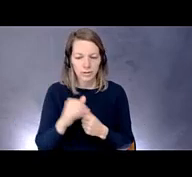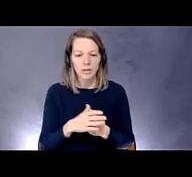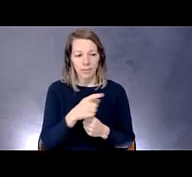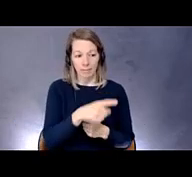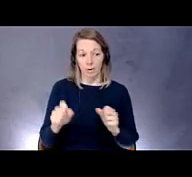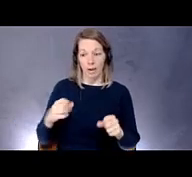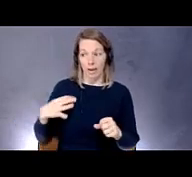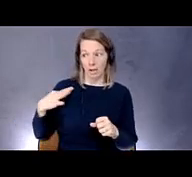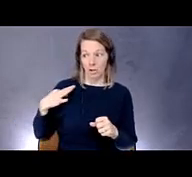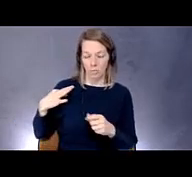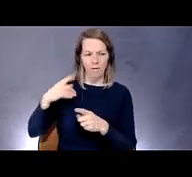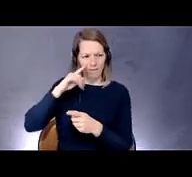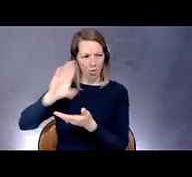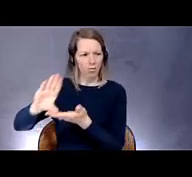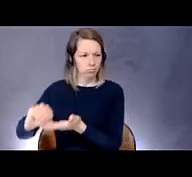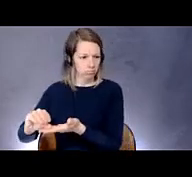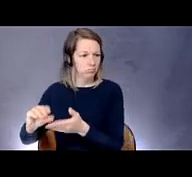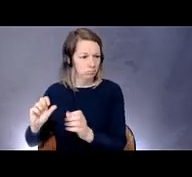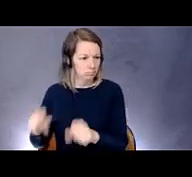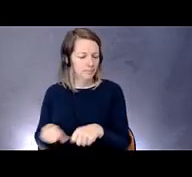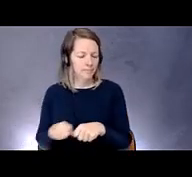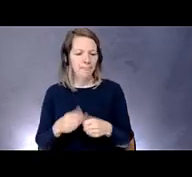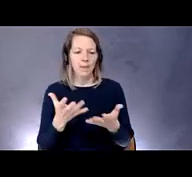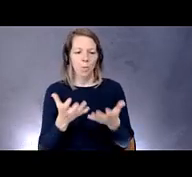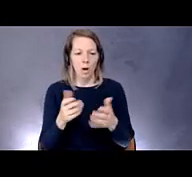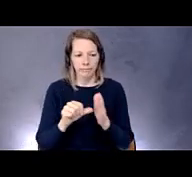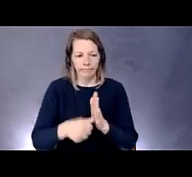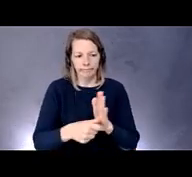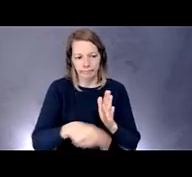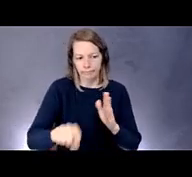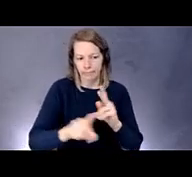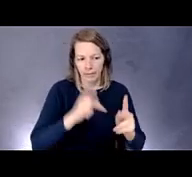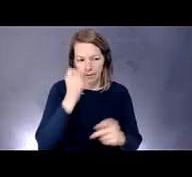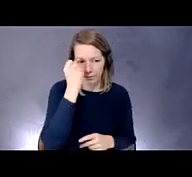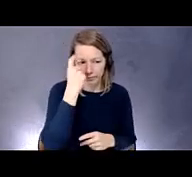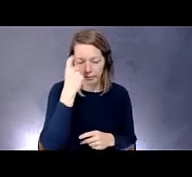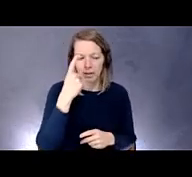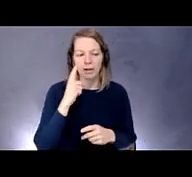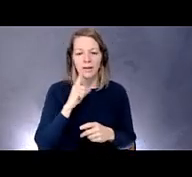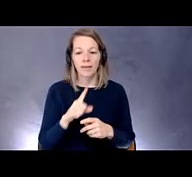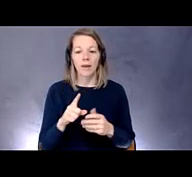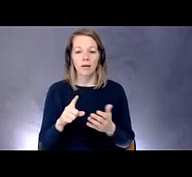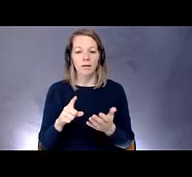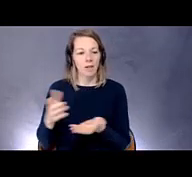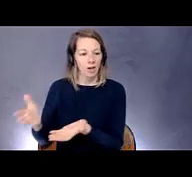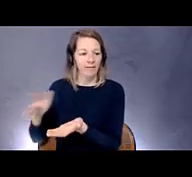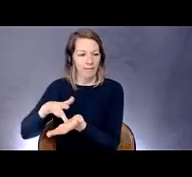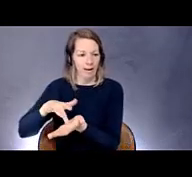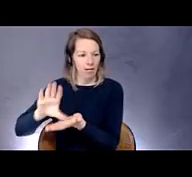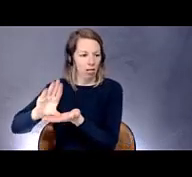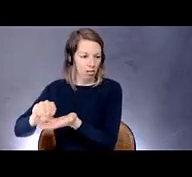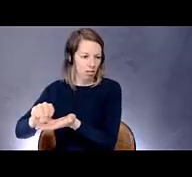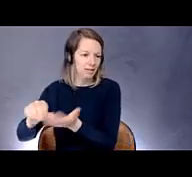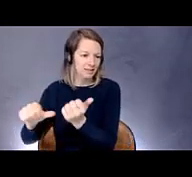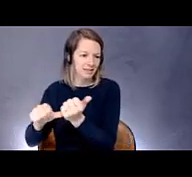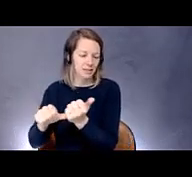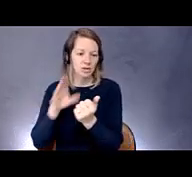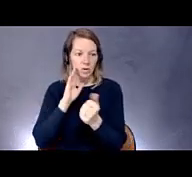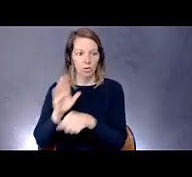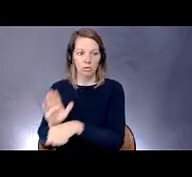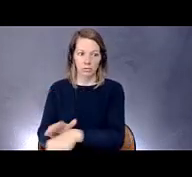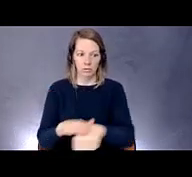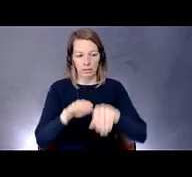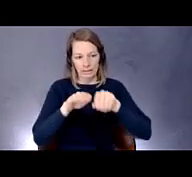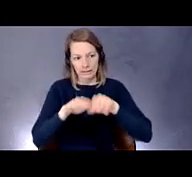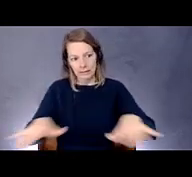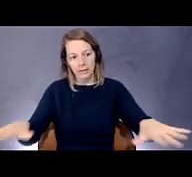plans, and we really want to make sure that they understand that that help and that assistance is out there for them, and that's going to take some time too. And that's another reason